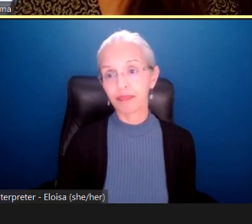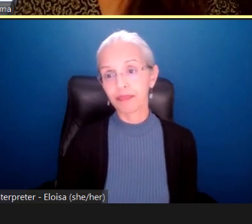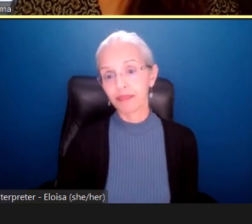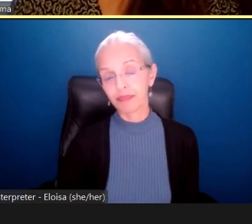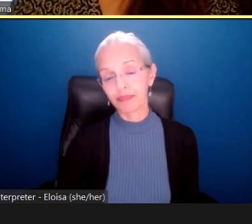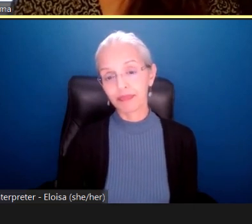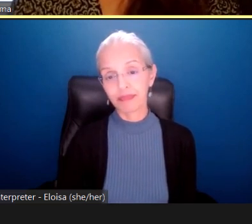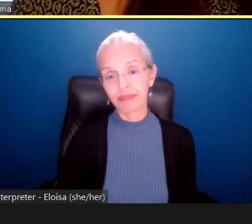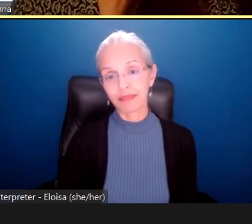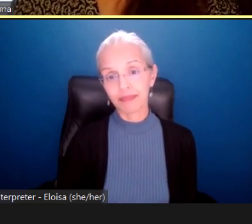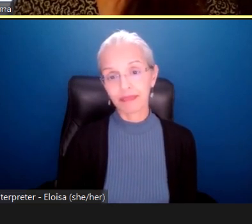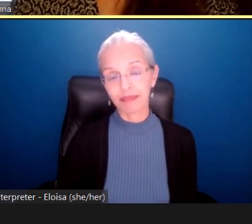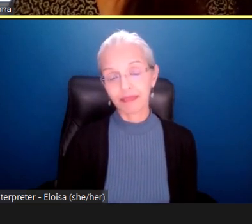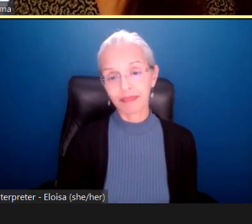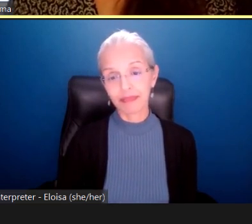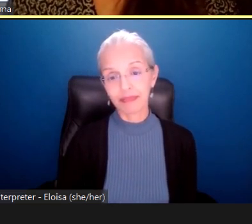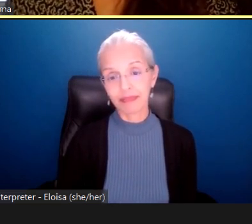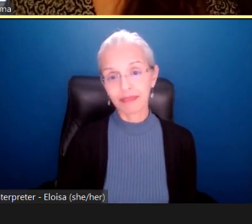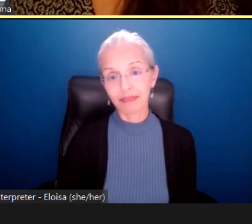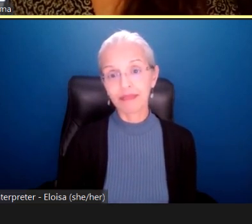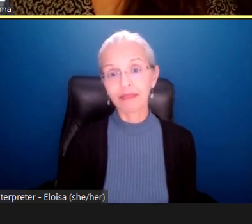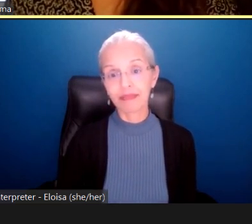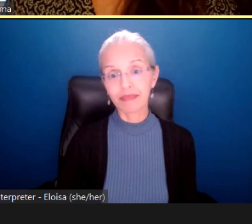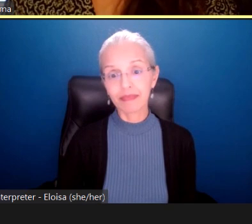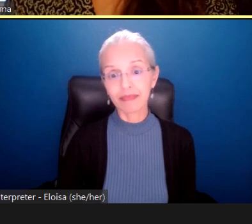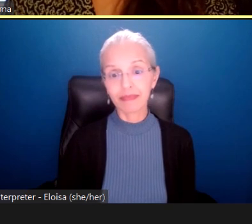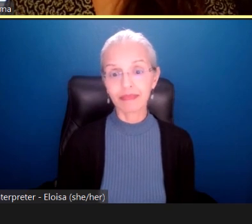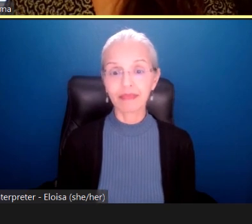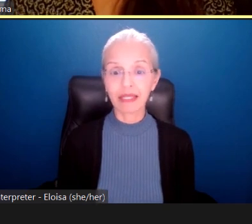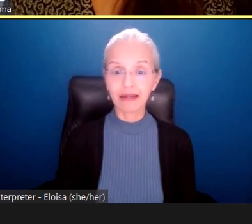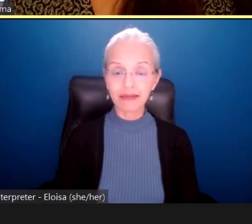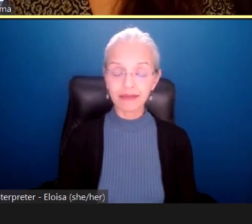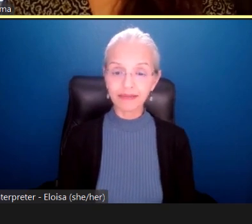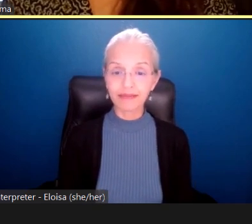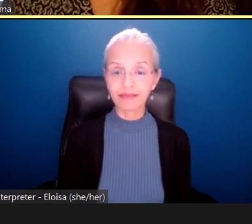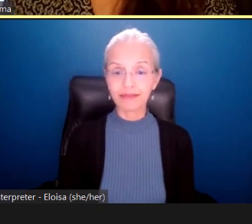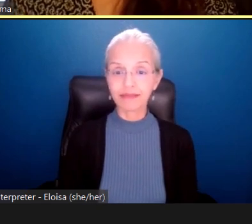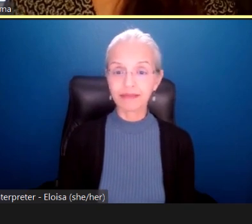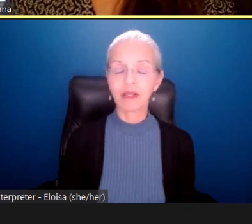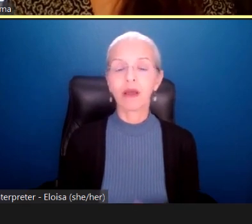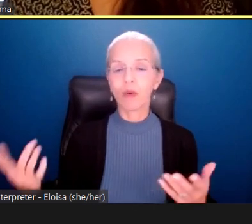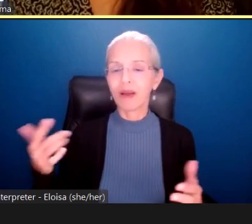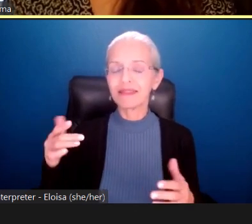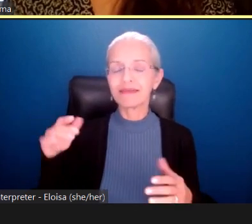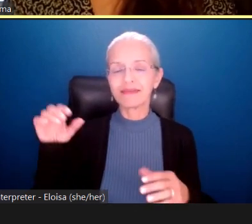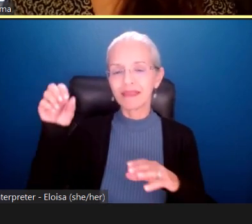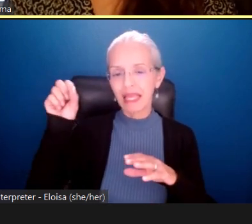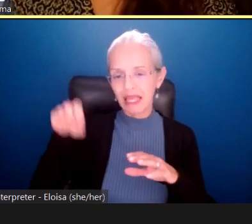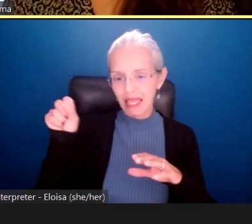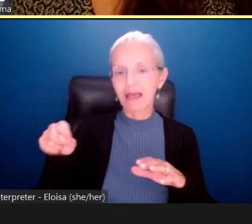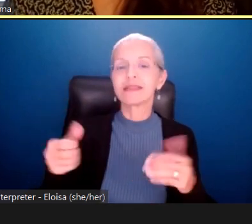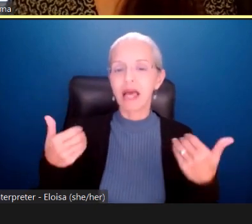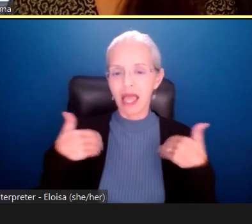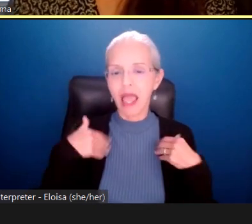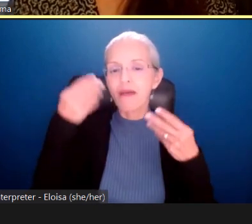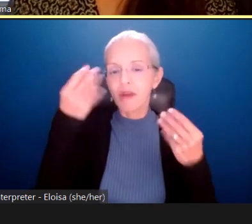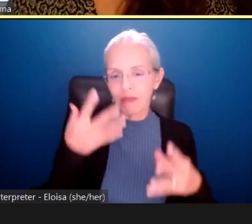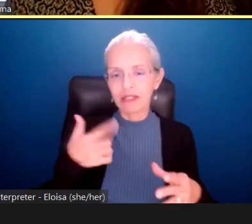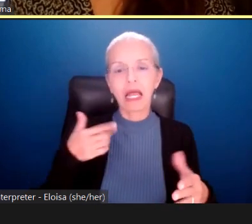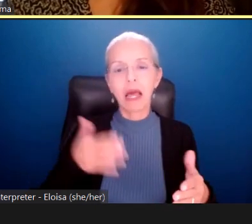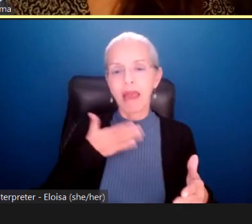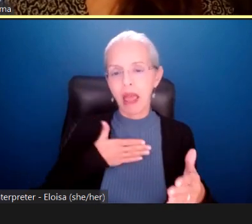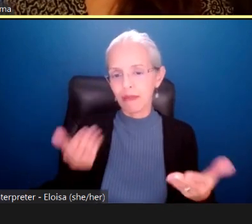35 states, and I'm happy to provide the list of those 35 state names that were